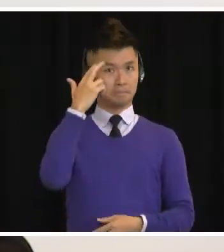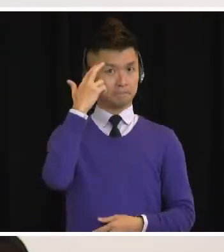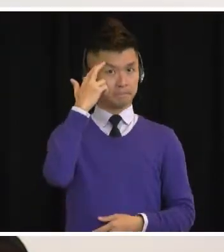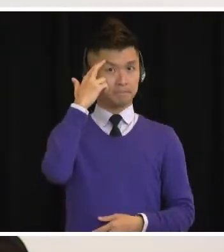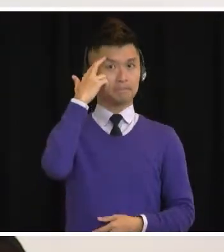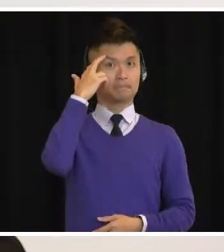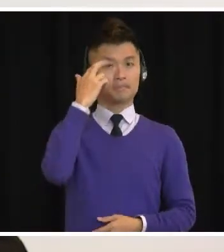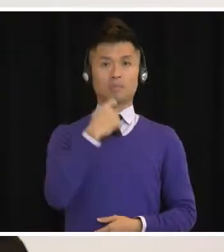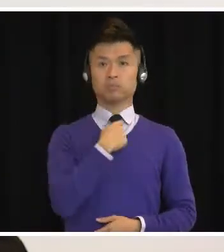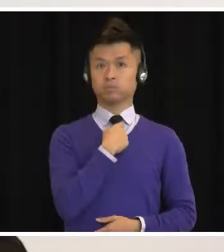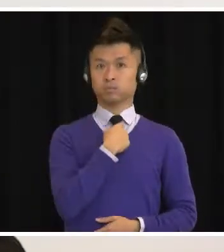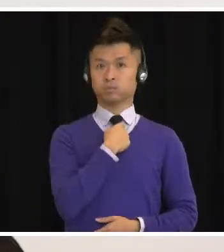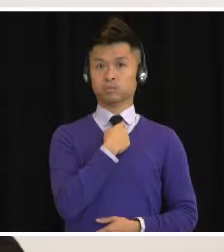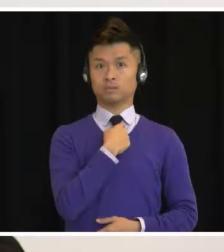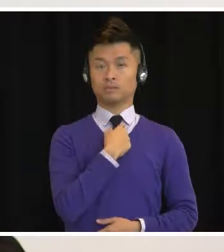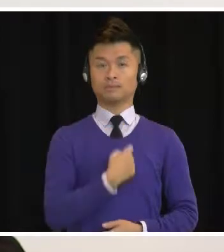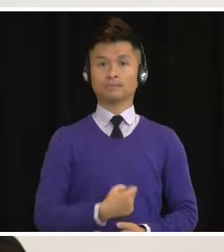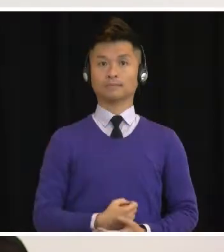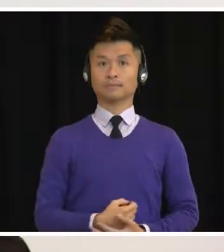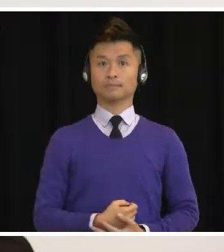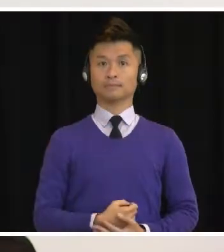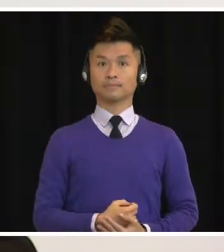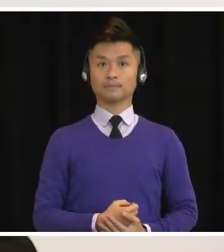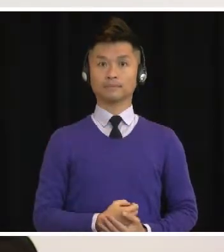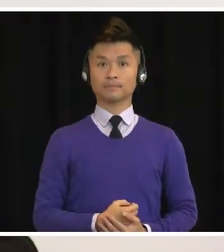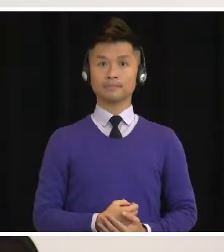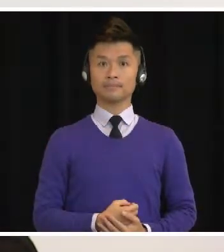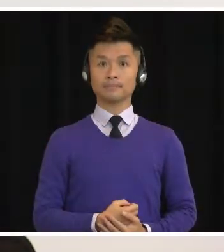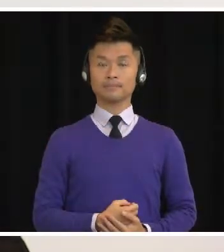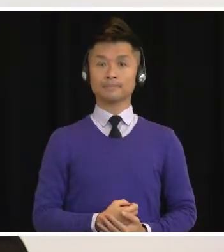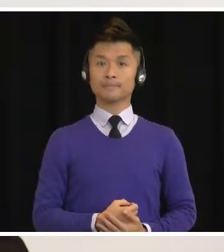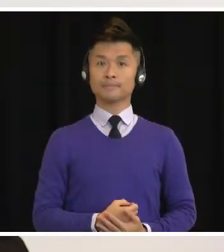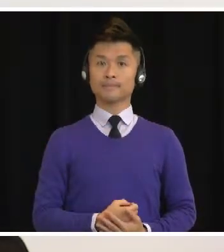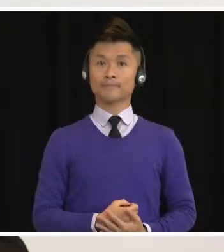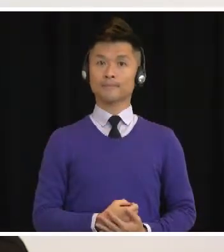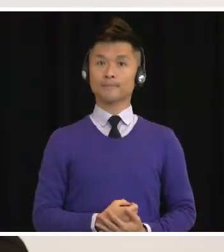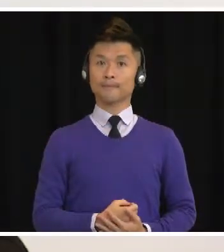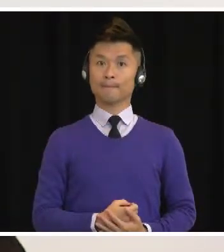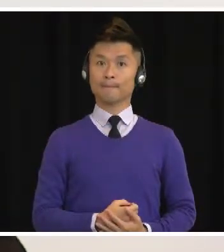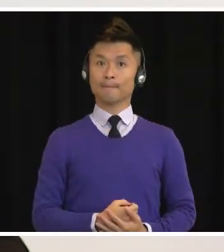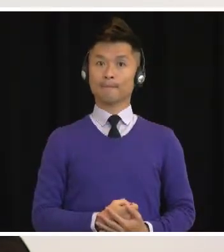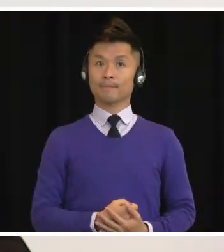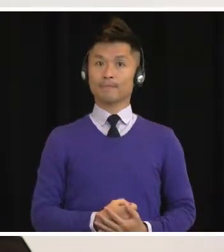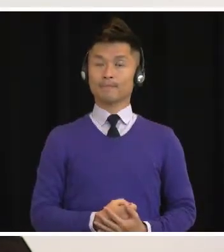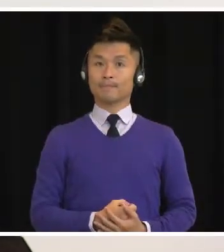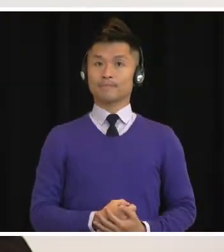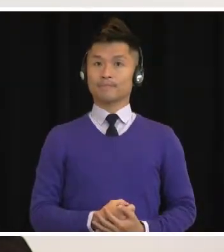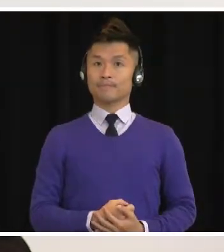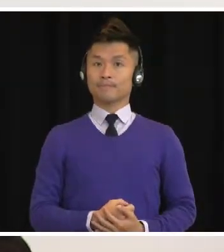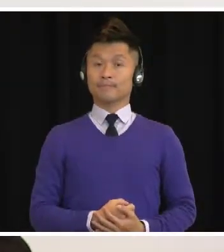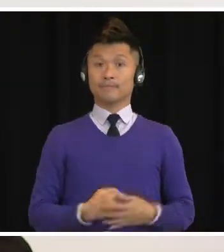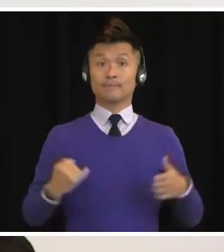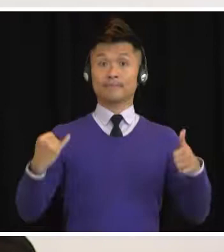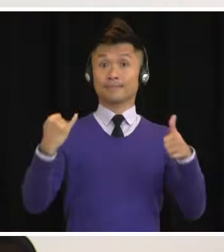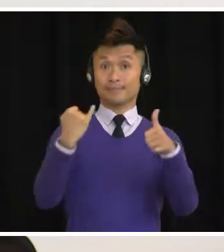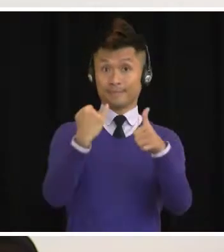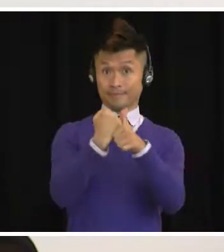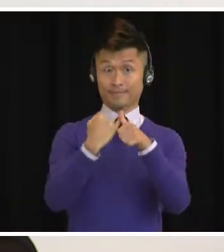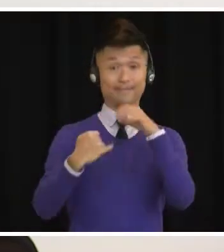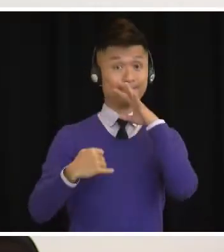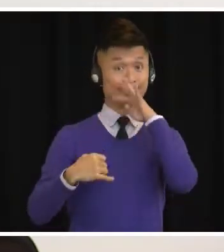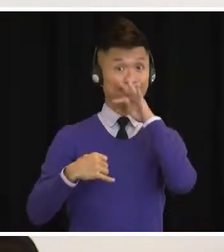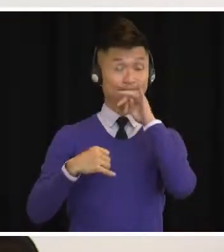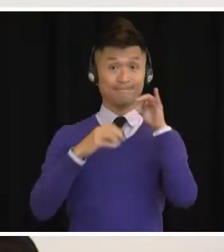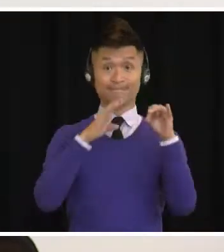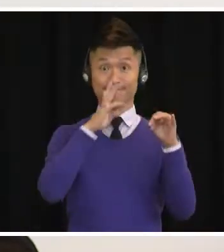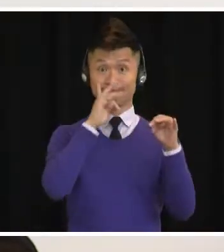the different ages of marriage. And it falls all the time for years in the legislative